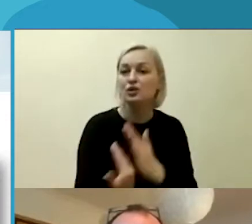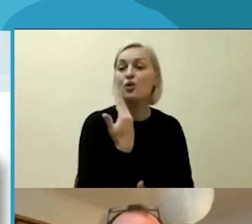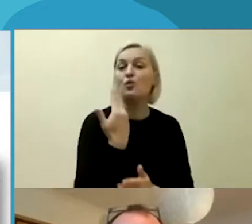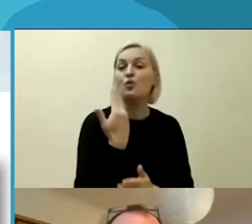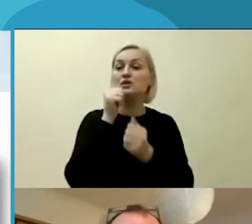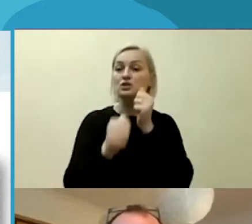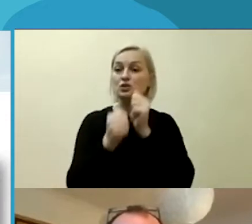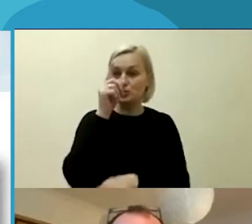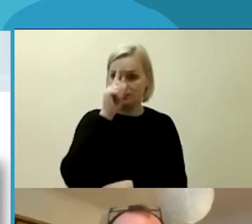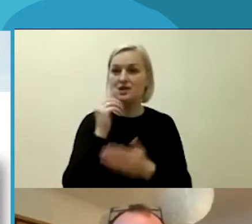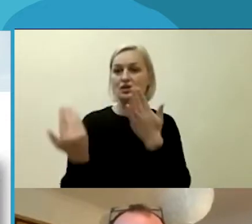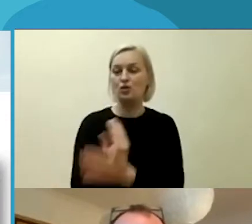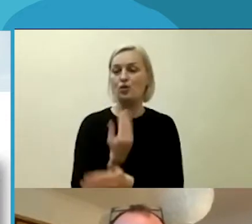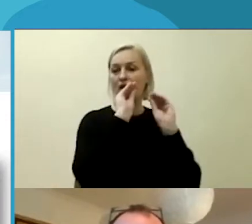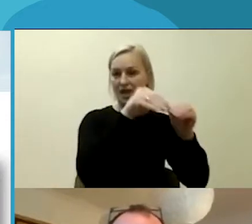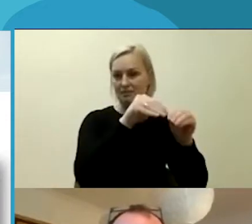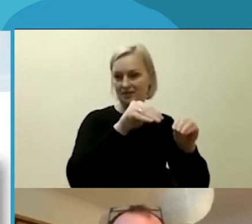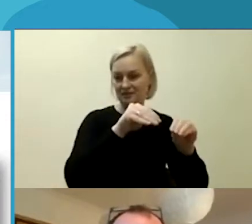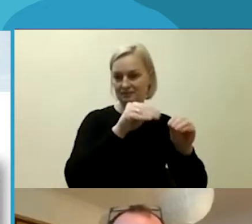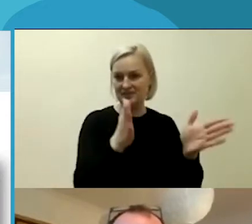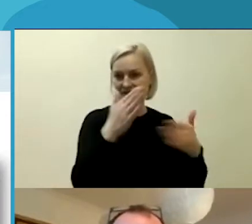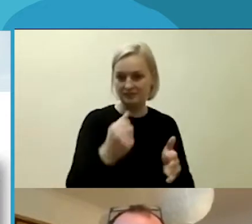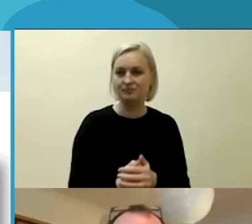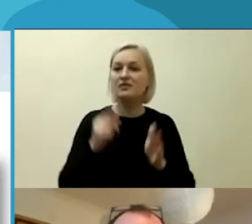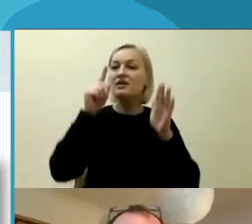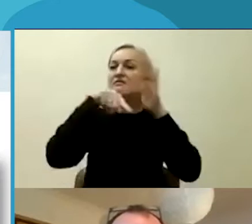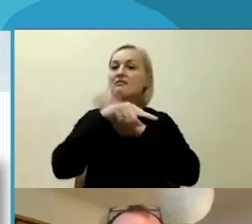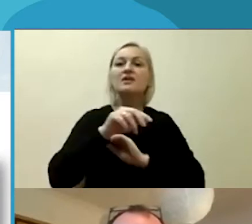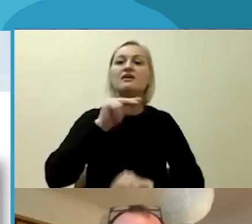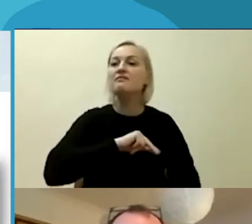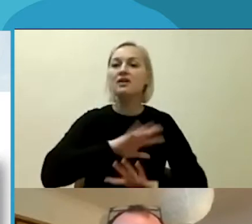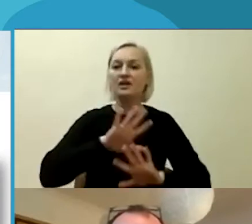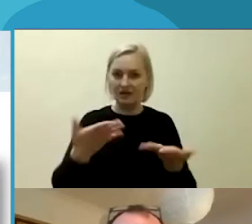to iReport.ie, and I encourage you to go to